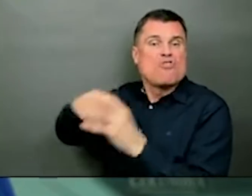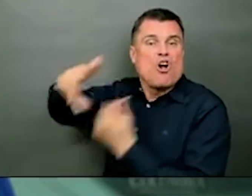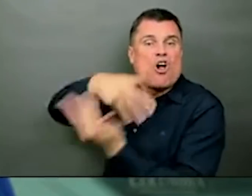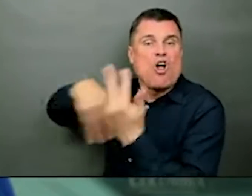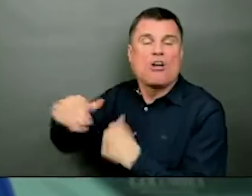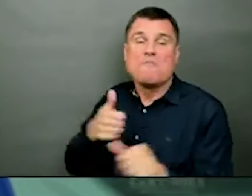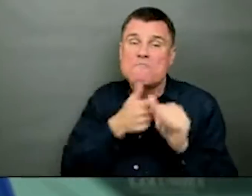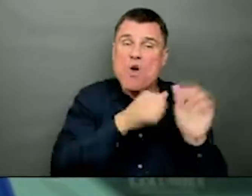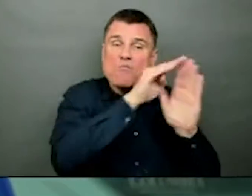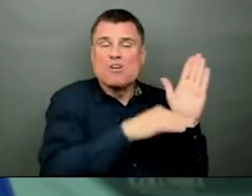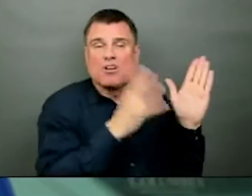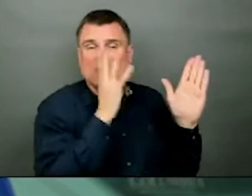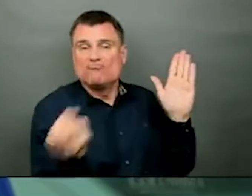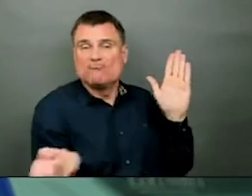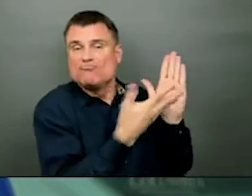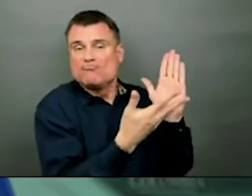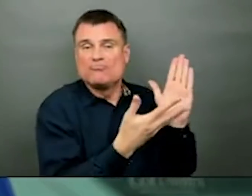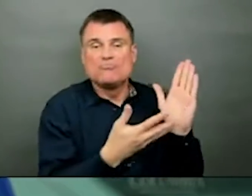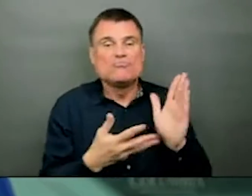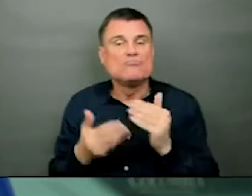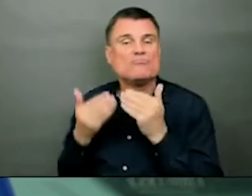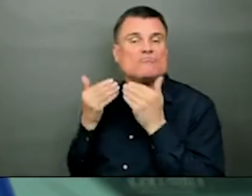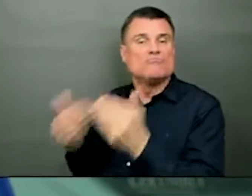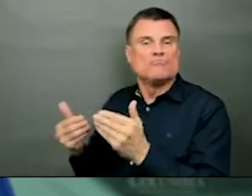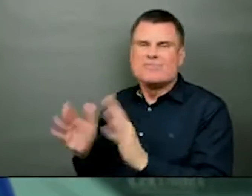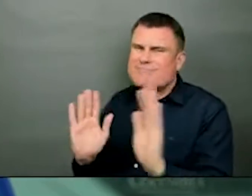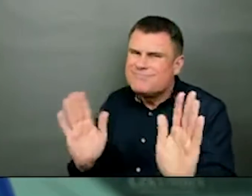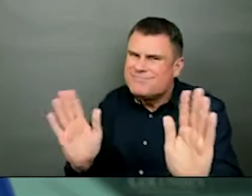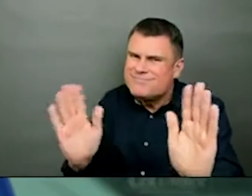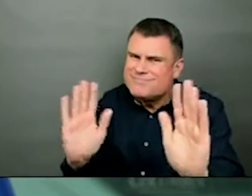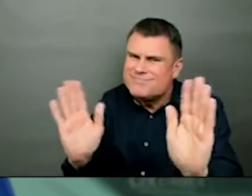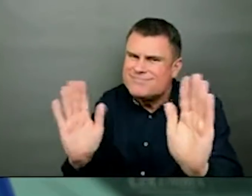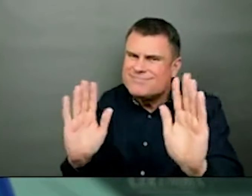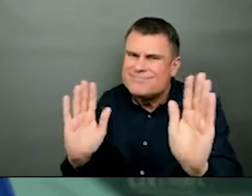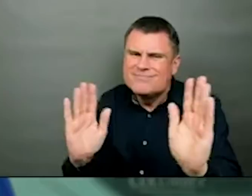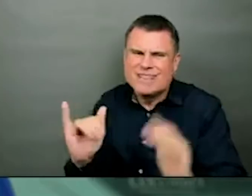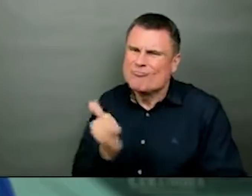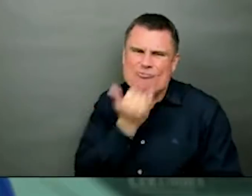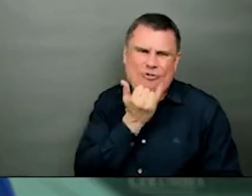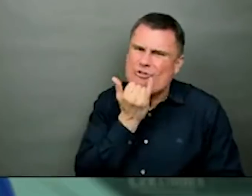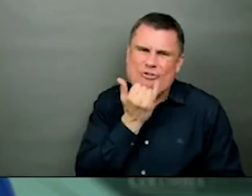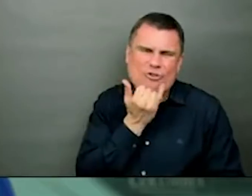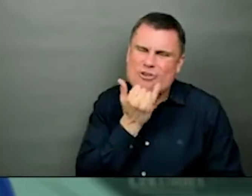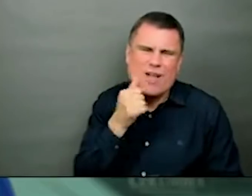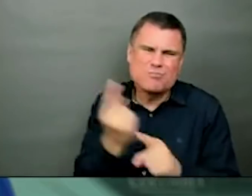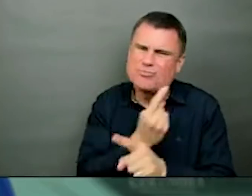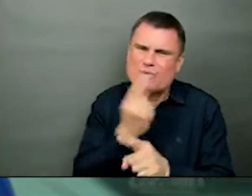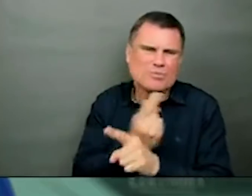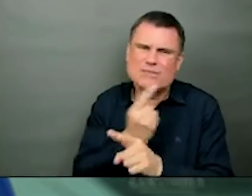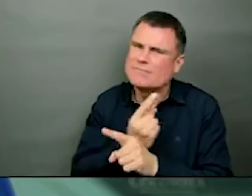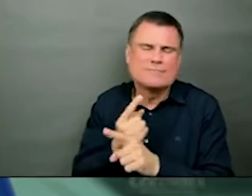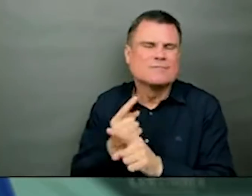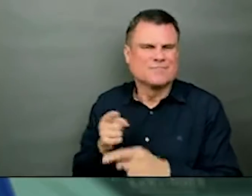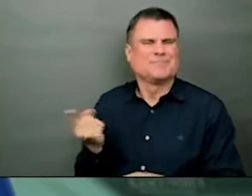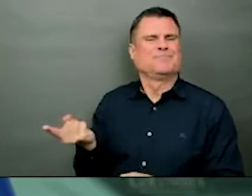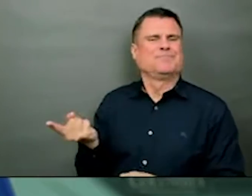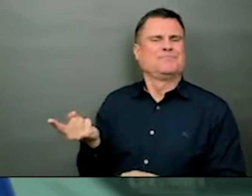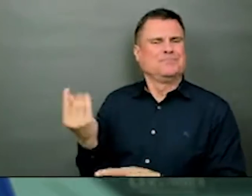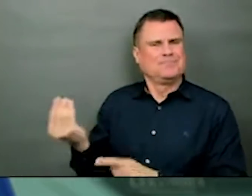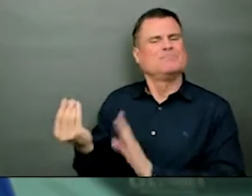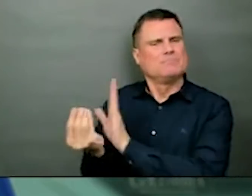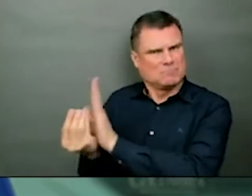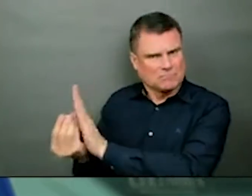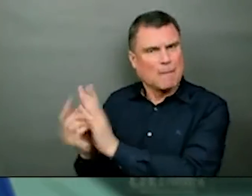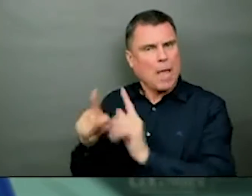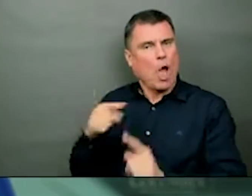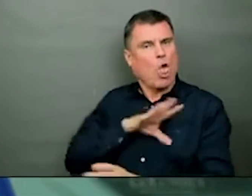important now that people follow the rules. It's important today that they follow the rules, because we are in the midst of this. More than 500 cases